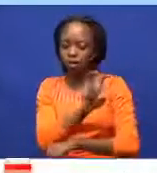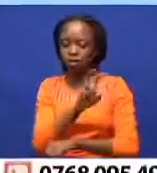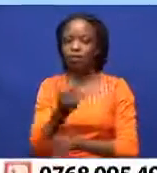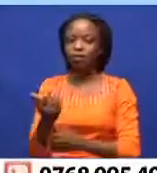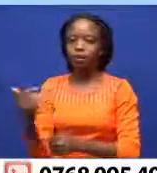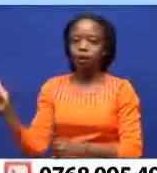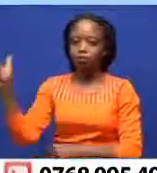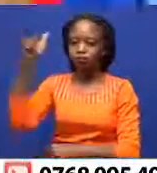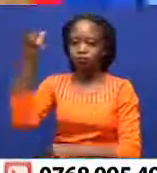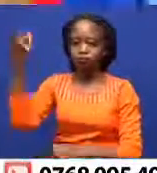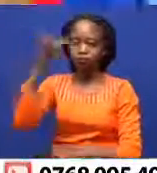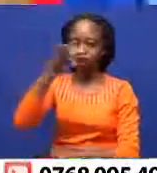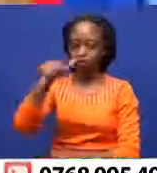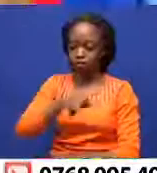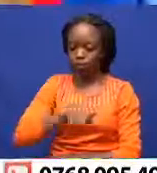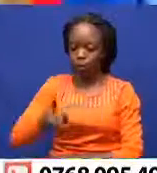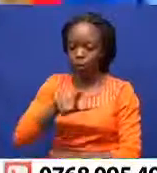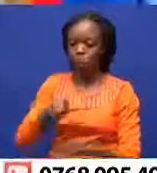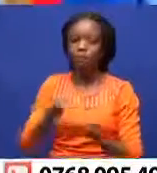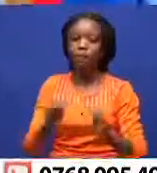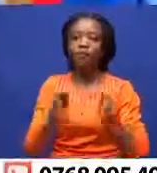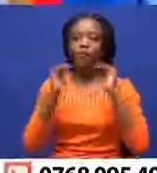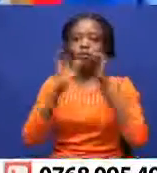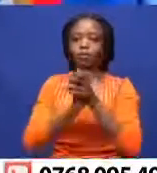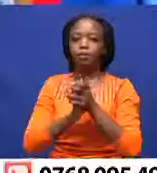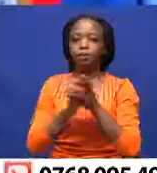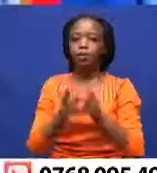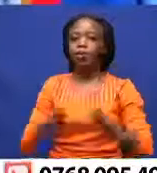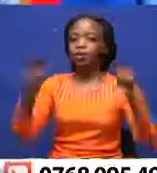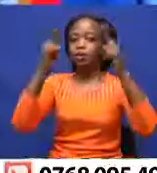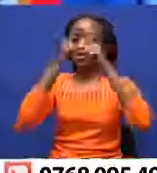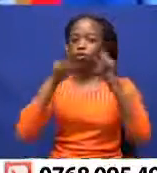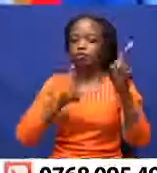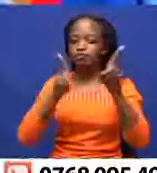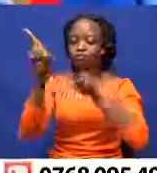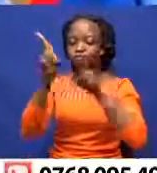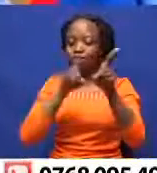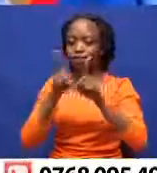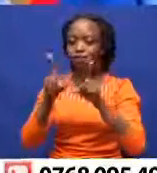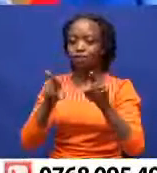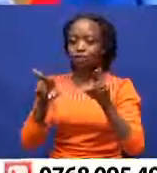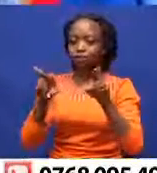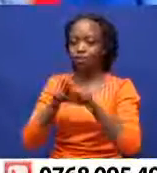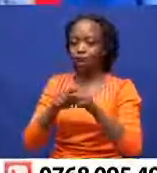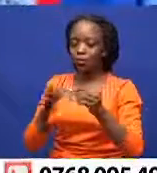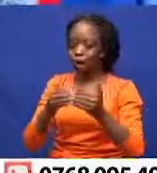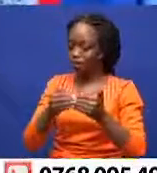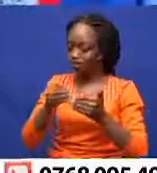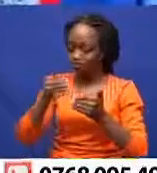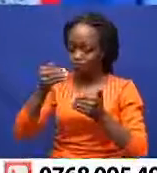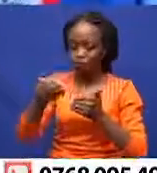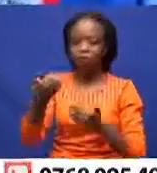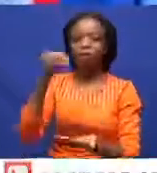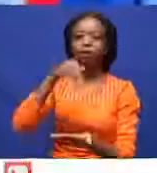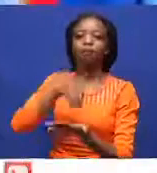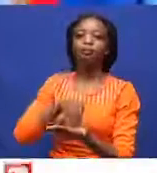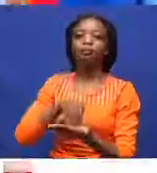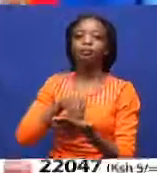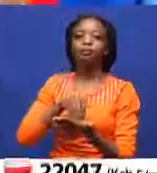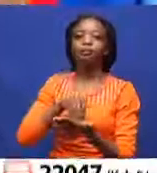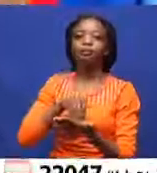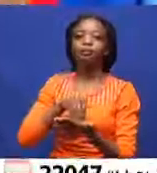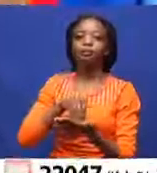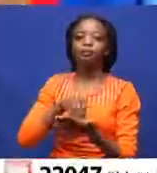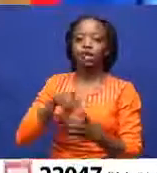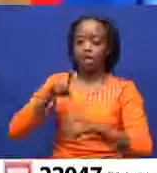flights resume. International travel restrictions are hereby extended. In